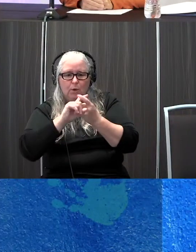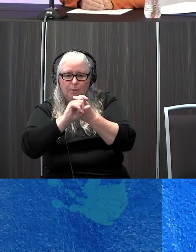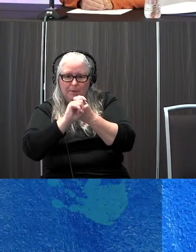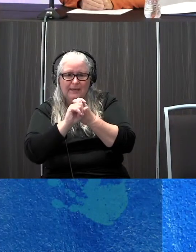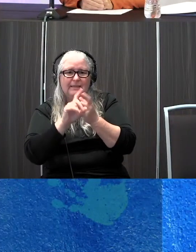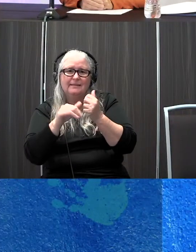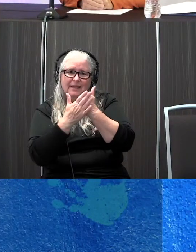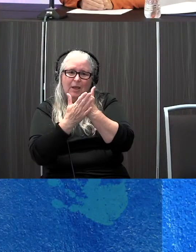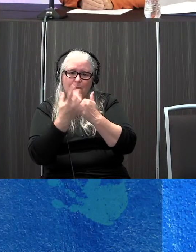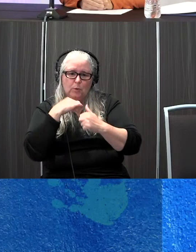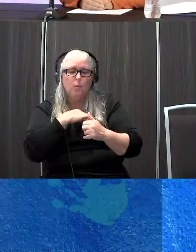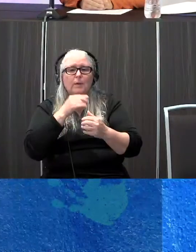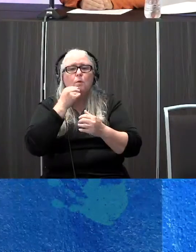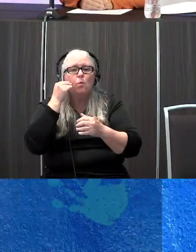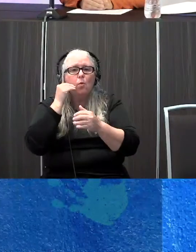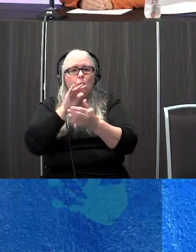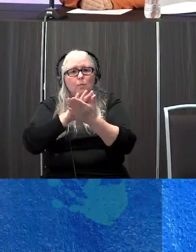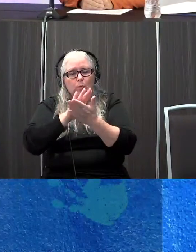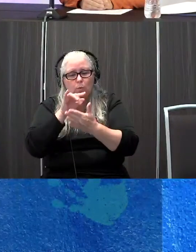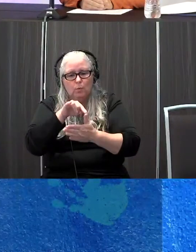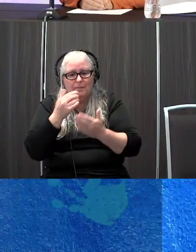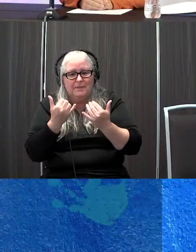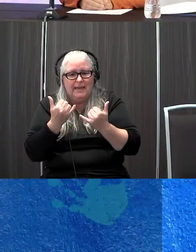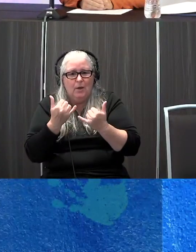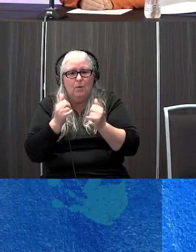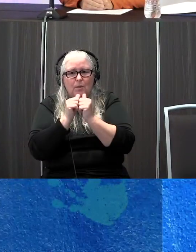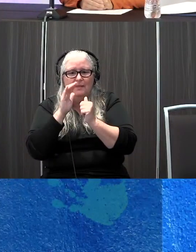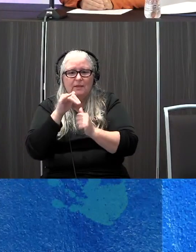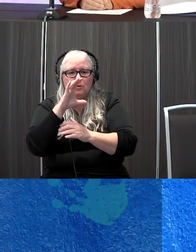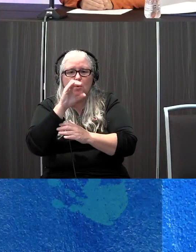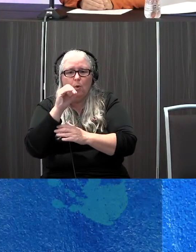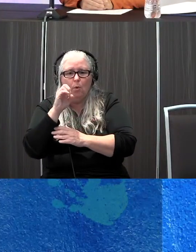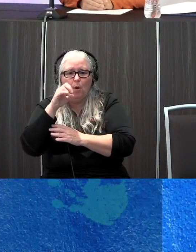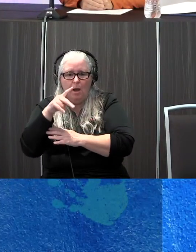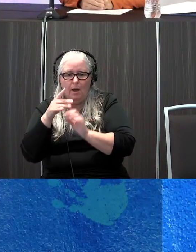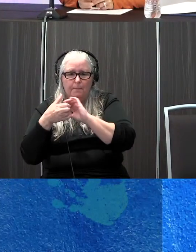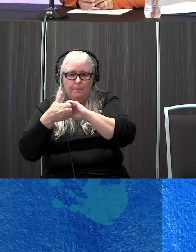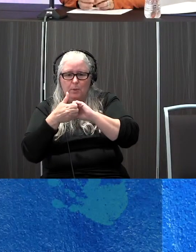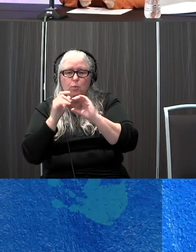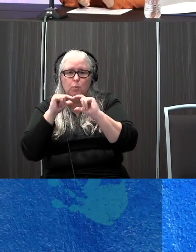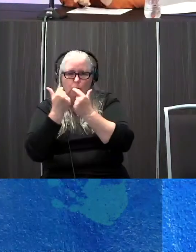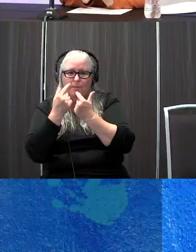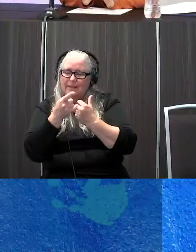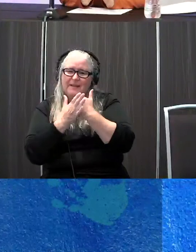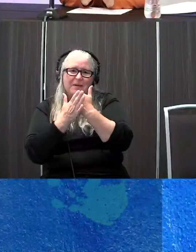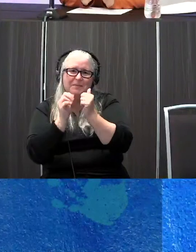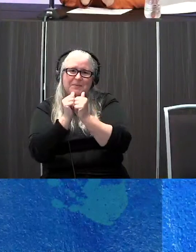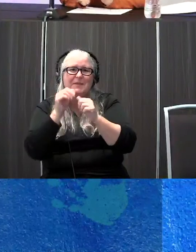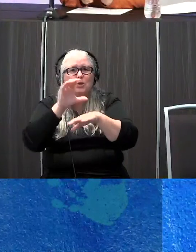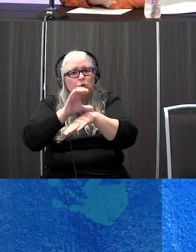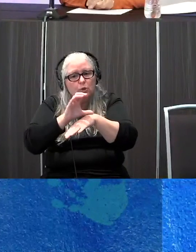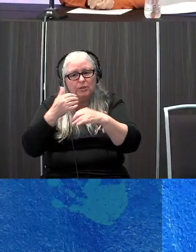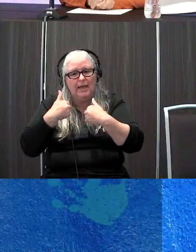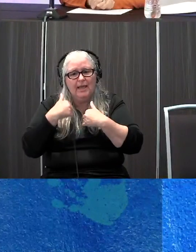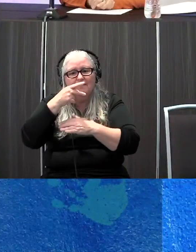now, and he is at his homeschool co-op group with his buddy there, and it's been helpful at church or having a peer buddy, and